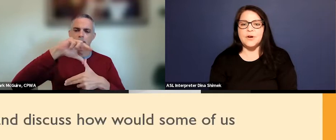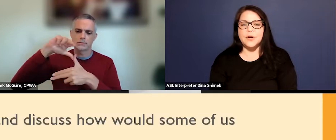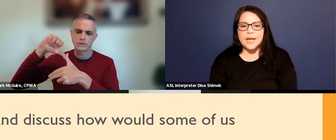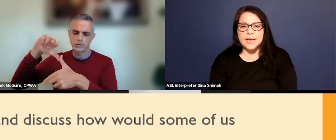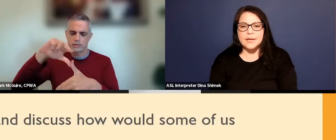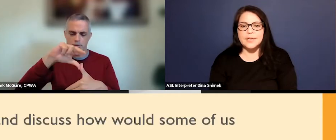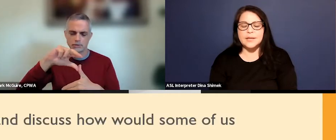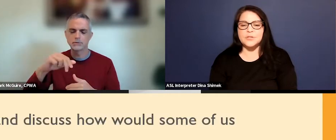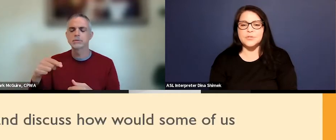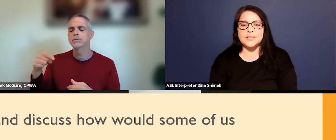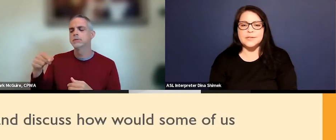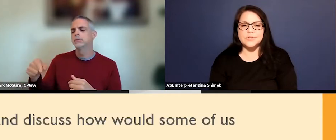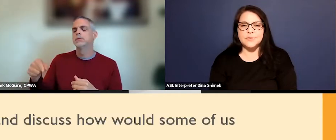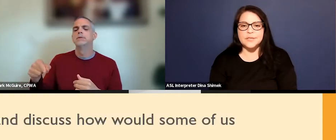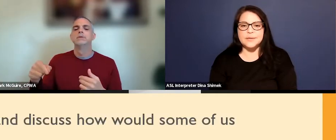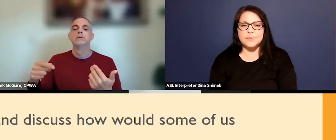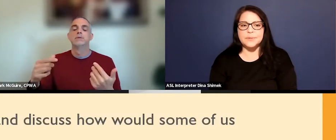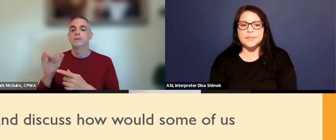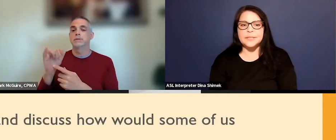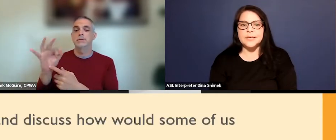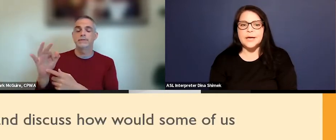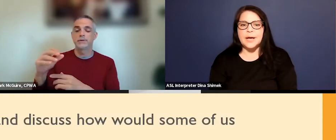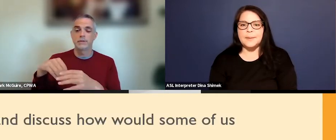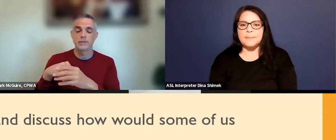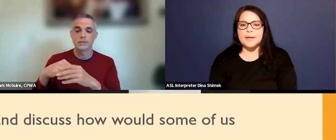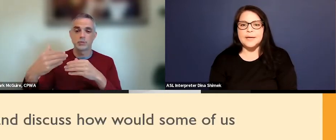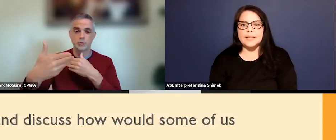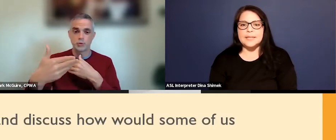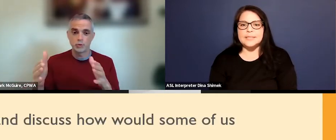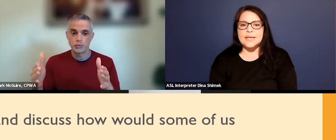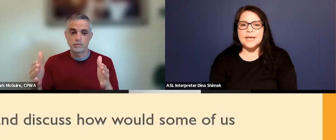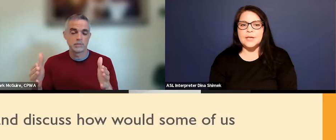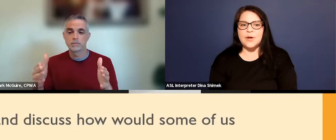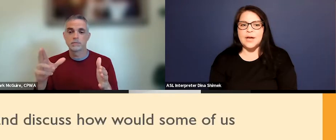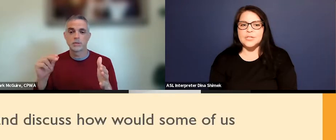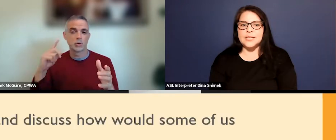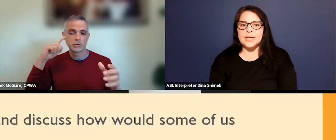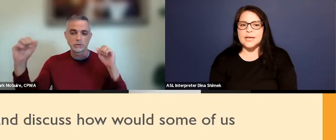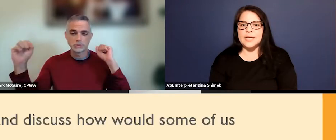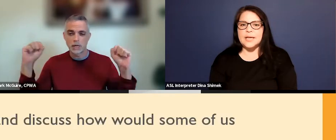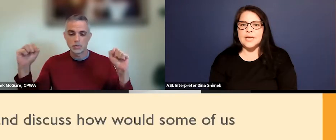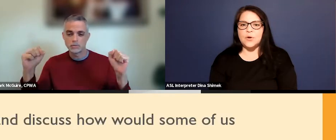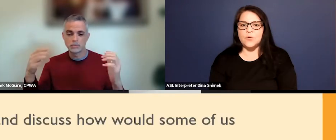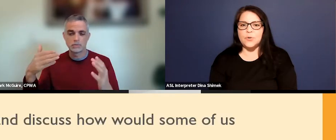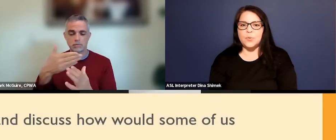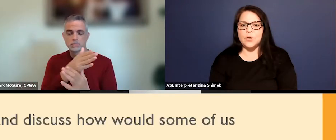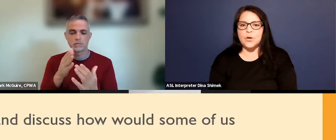a hurricane, a natural disaster, for example, let's say you're actually like in a room where no